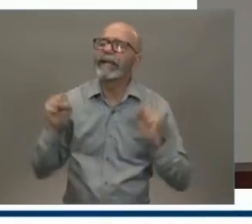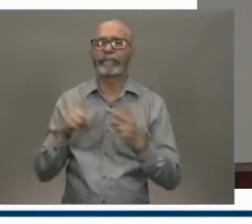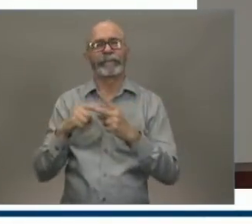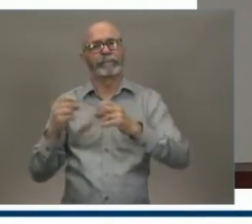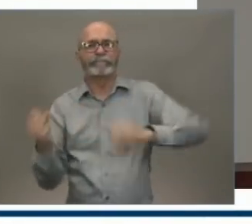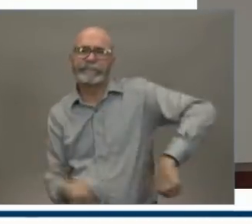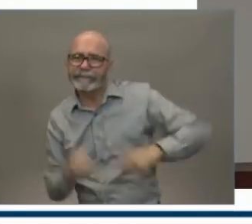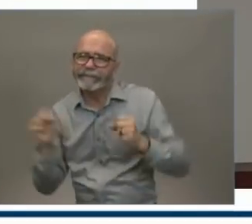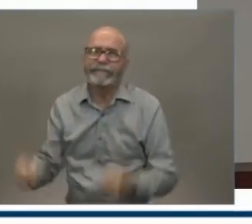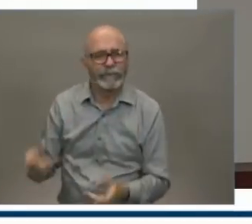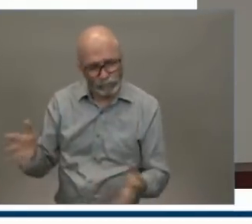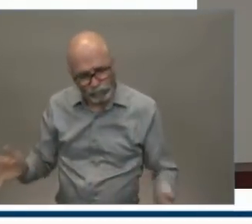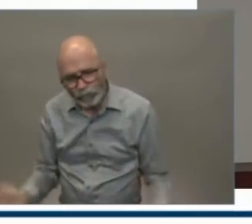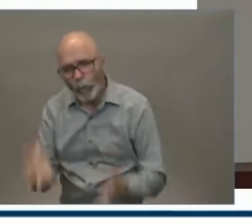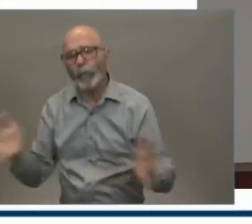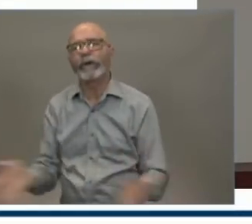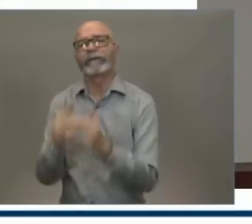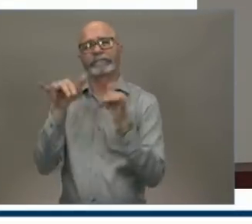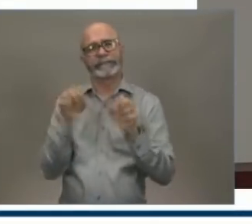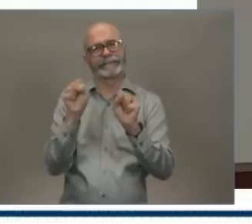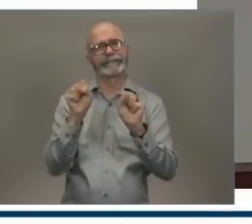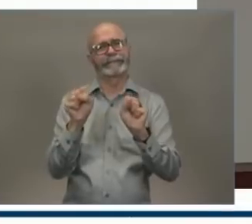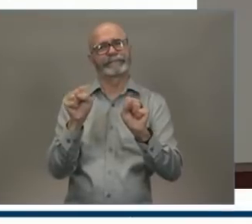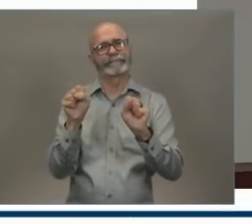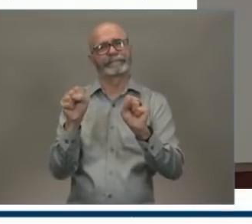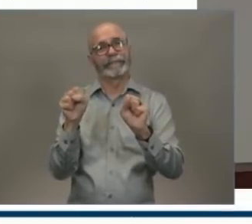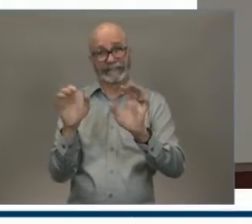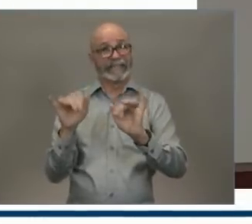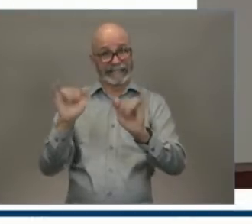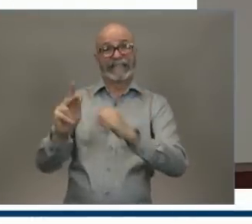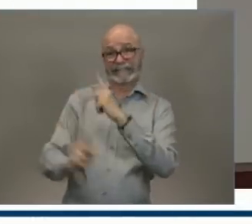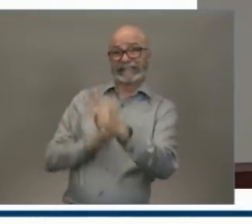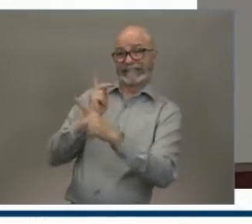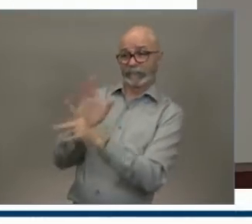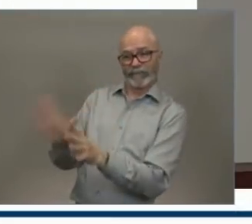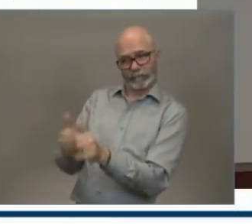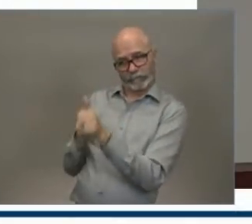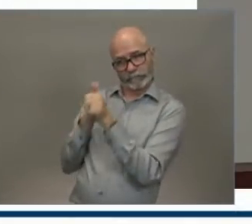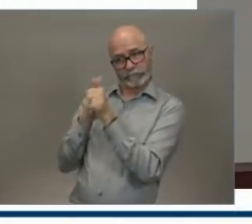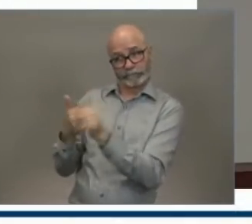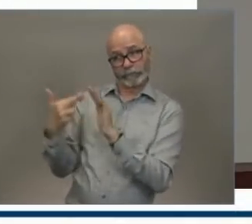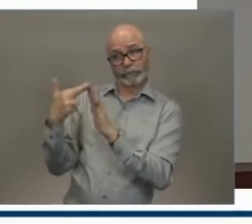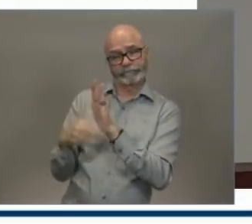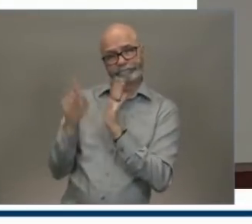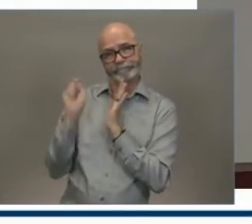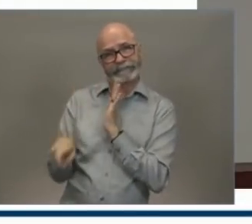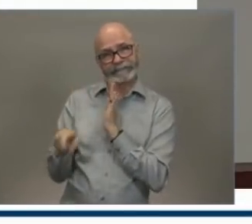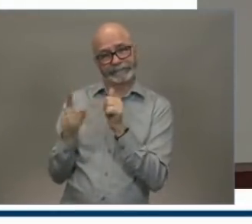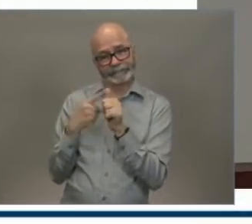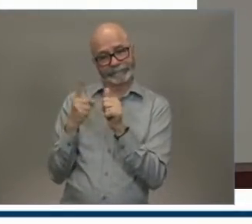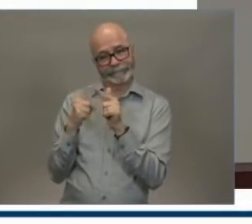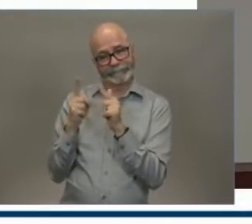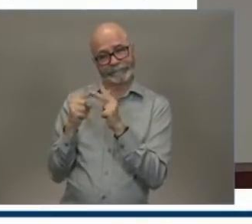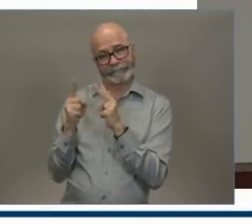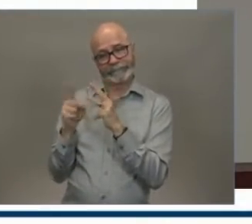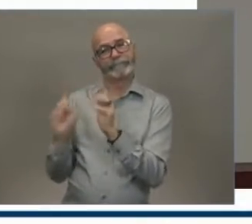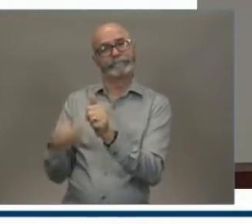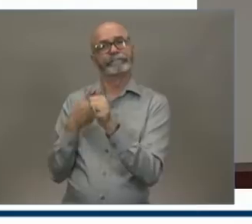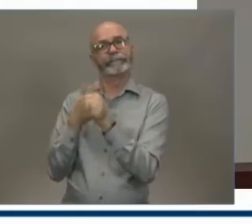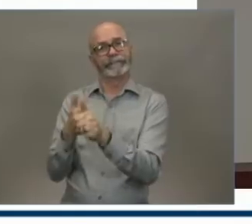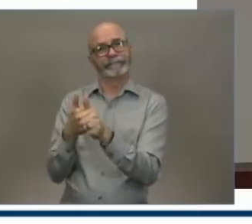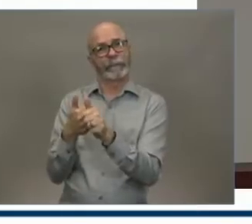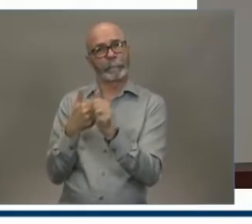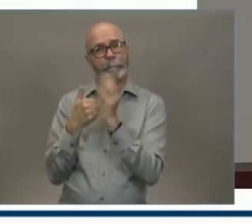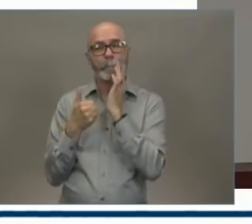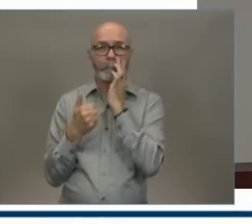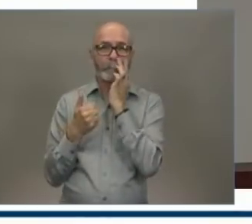ski hills, while these facilities are adhering to all the COVID-19 public health measures. Our occupational health and